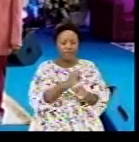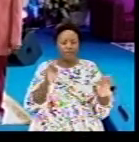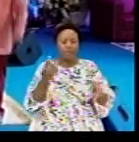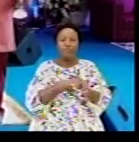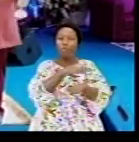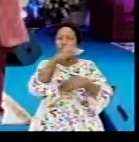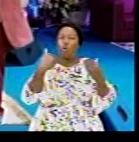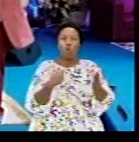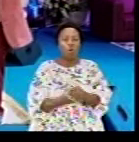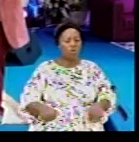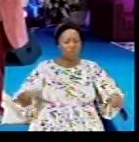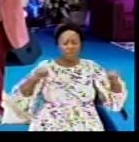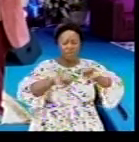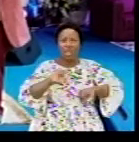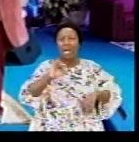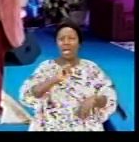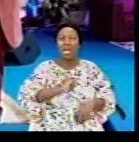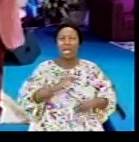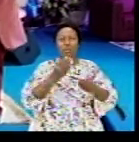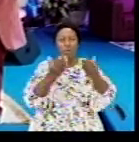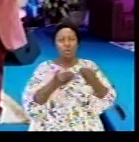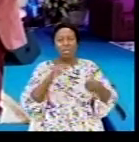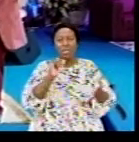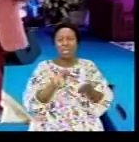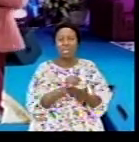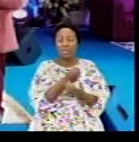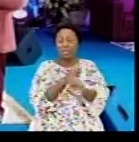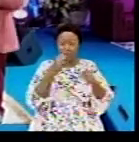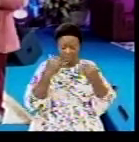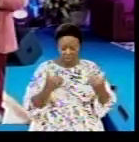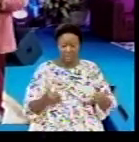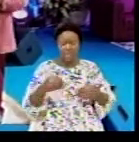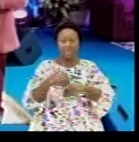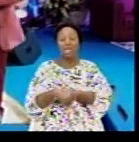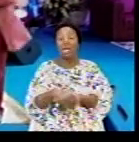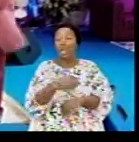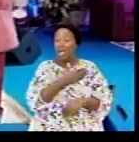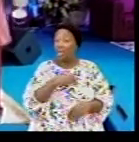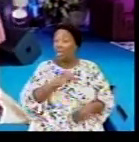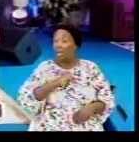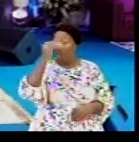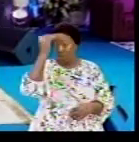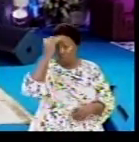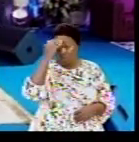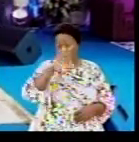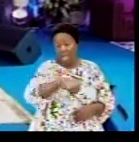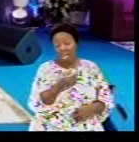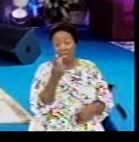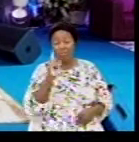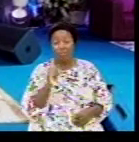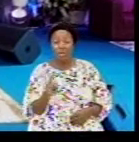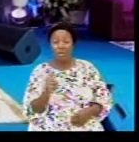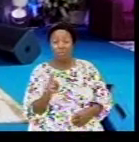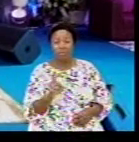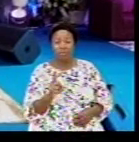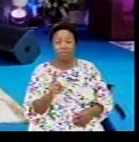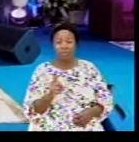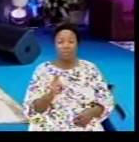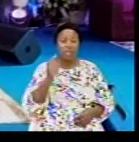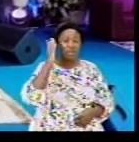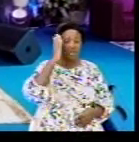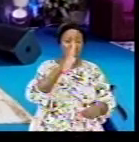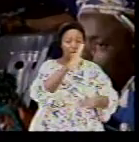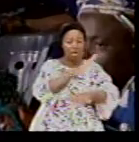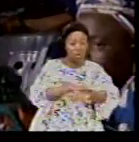I want that salvation tonight. And I know whosoever shall